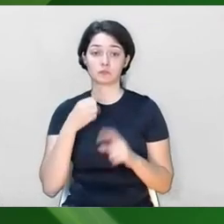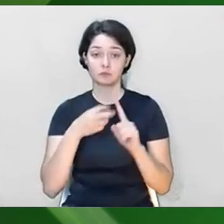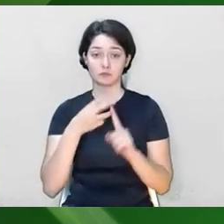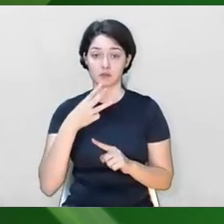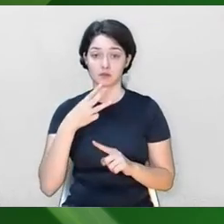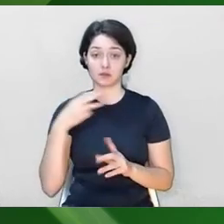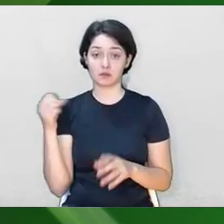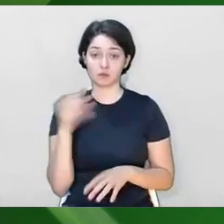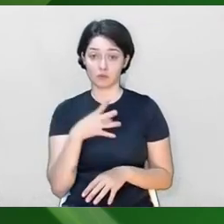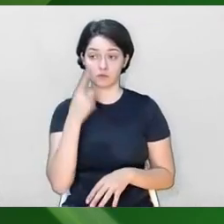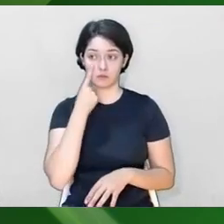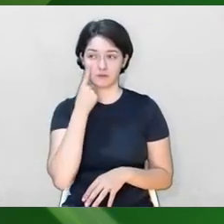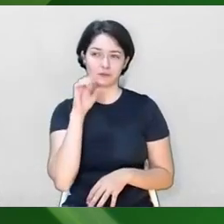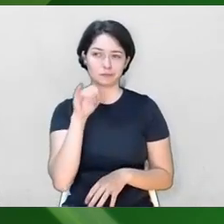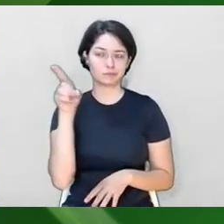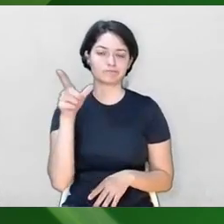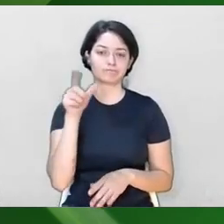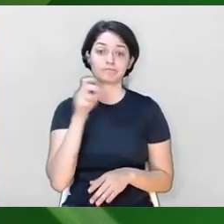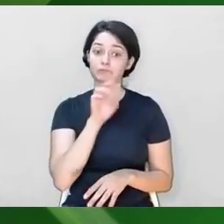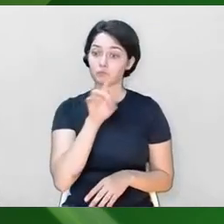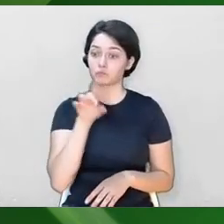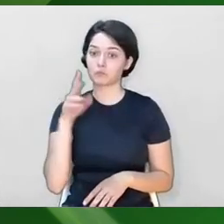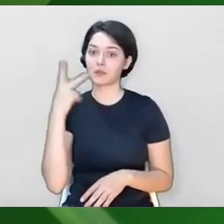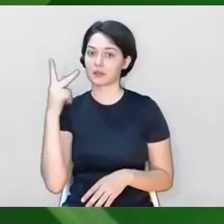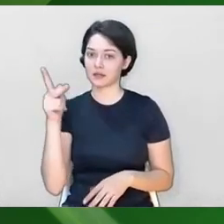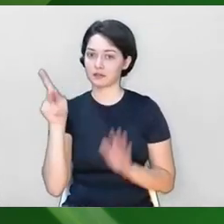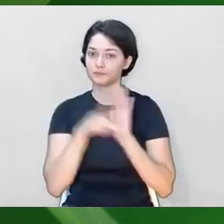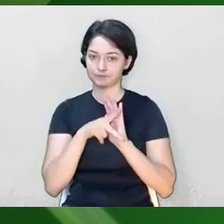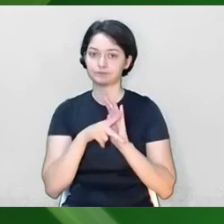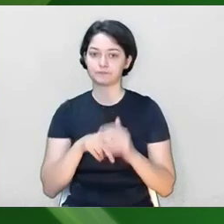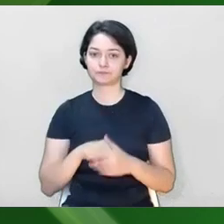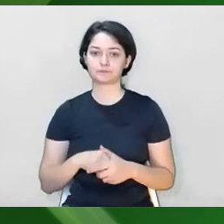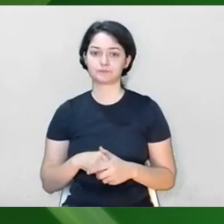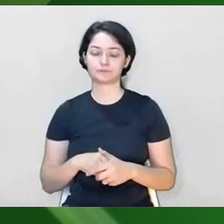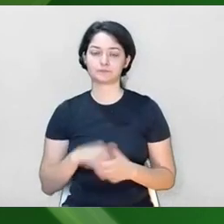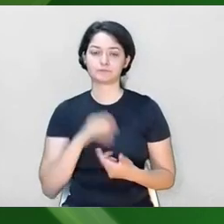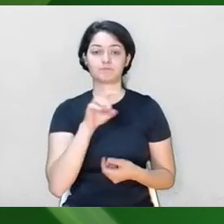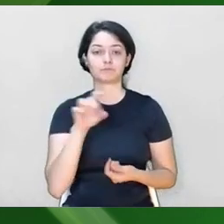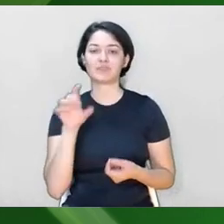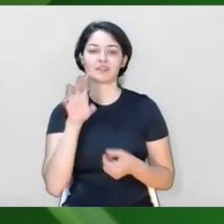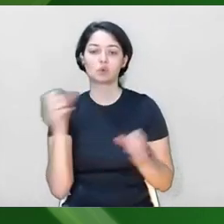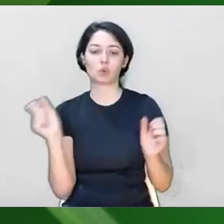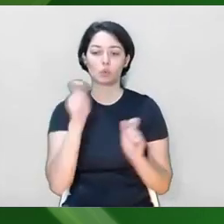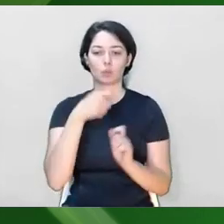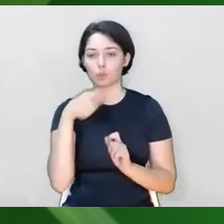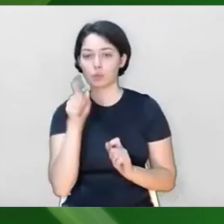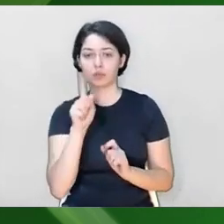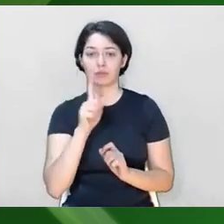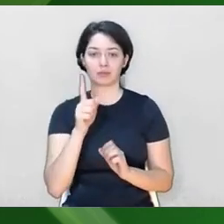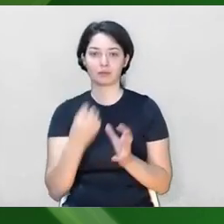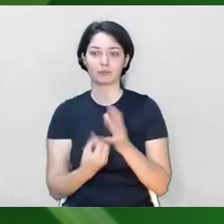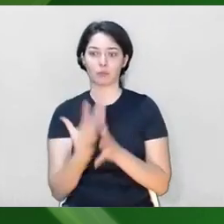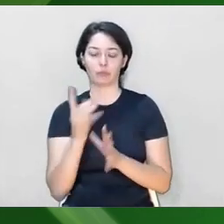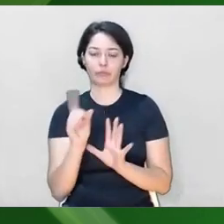simulation, and we opened up 3 possibilities to see if we could hyper-personalize him, because it's not a magic trick.